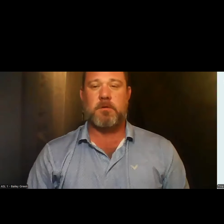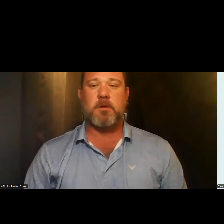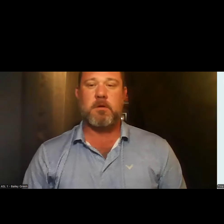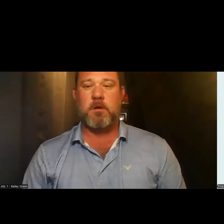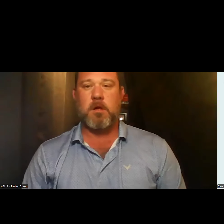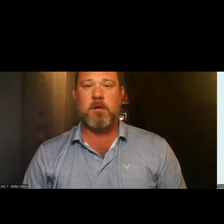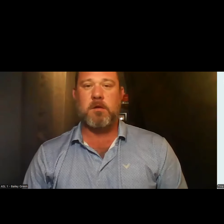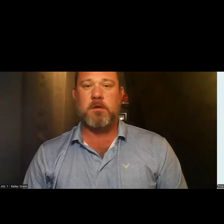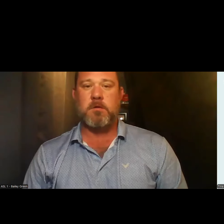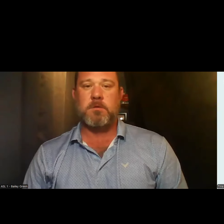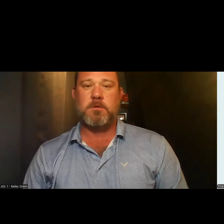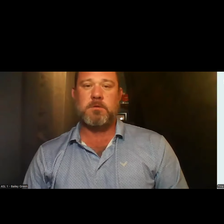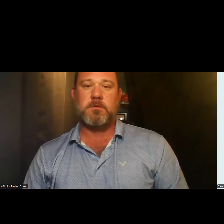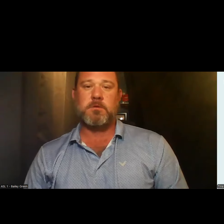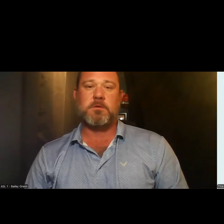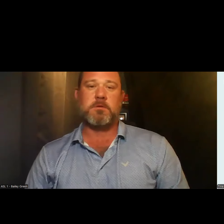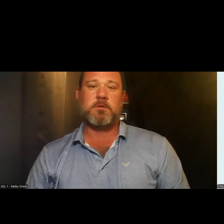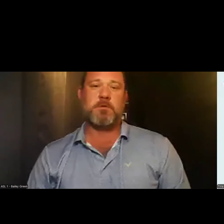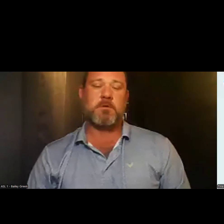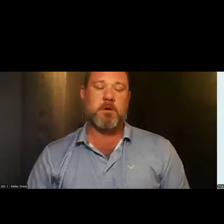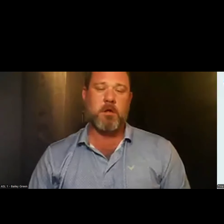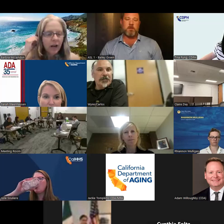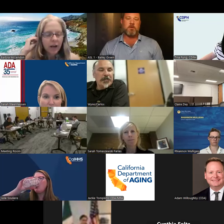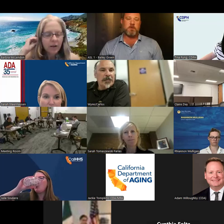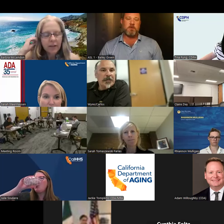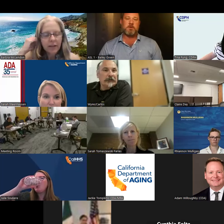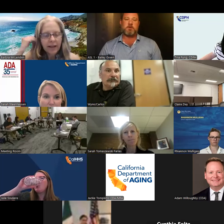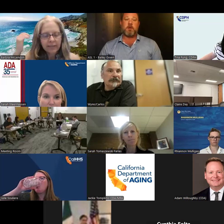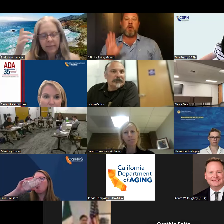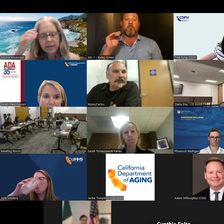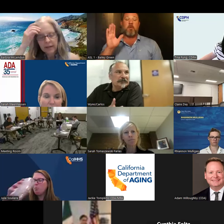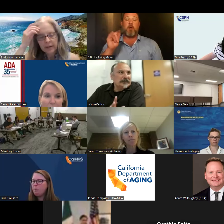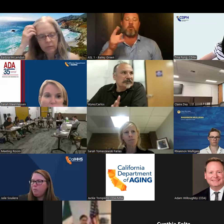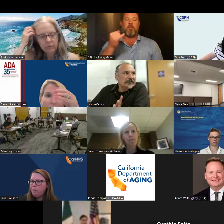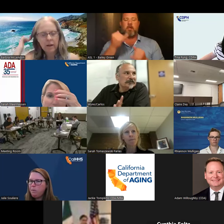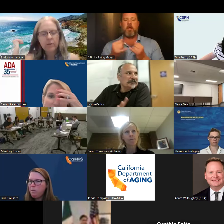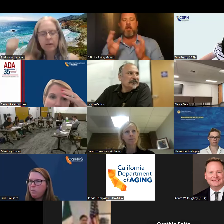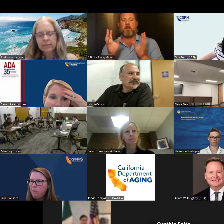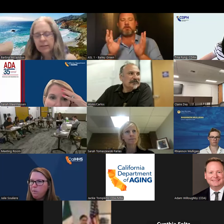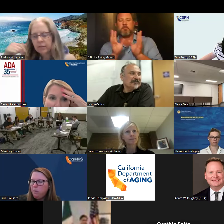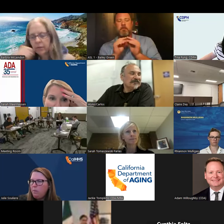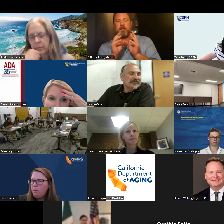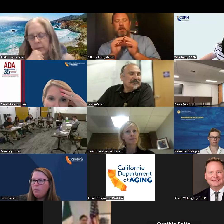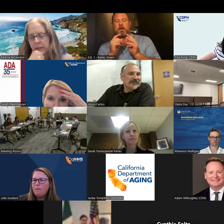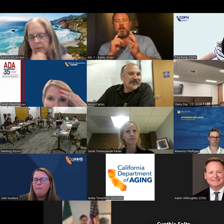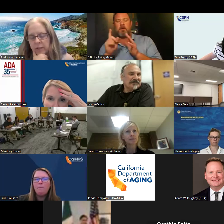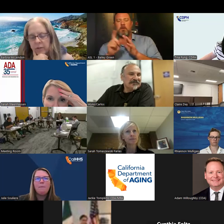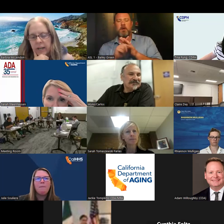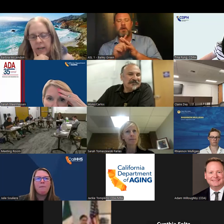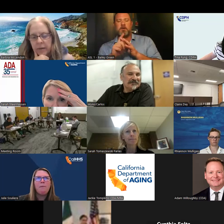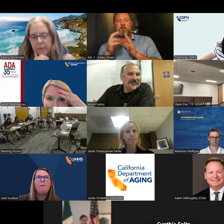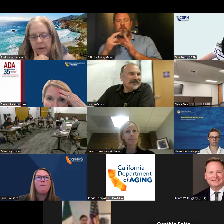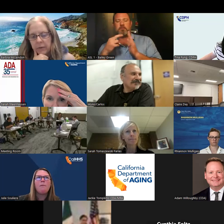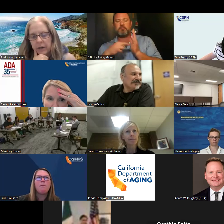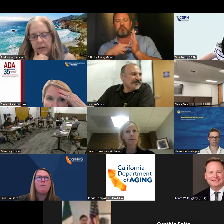Hi, Barbara. Hi, Tina. At the last meeting, I raised the issue when the registry